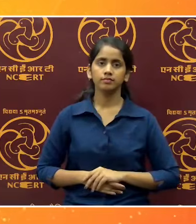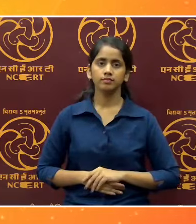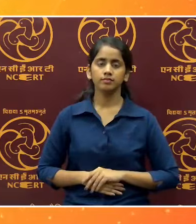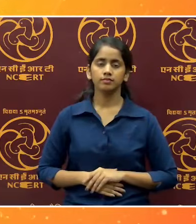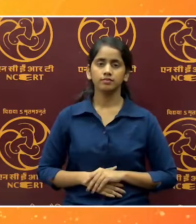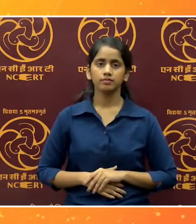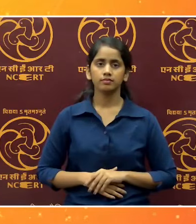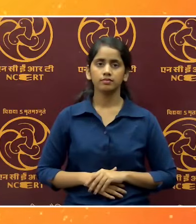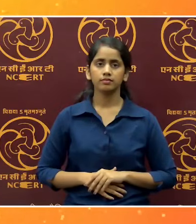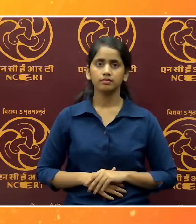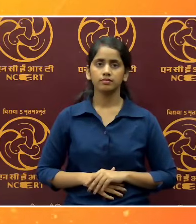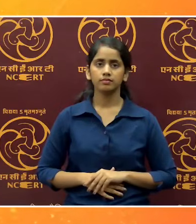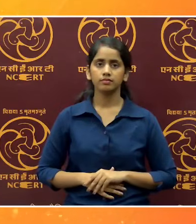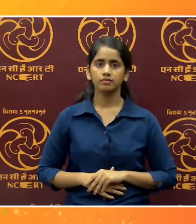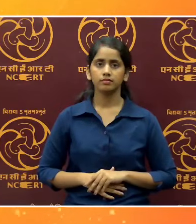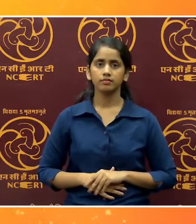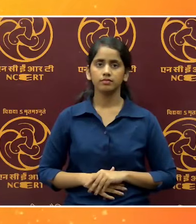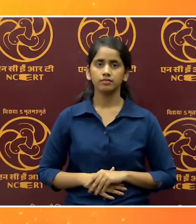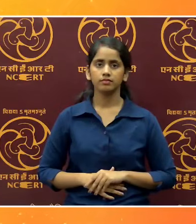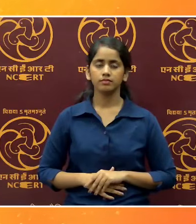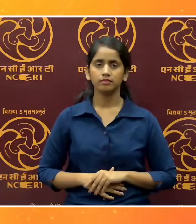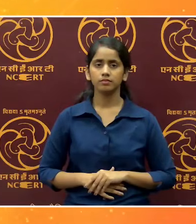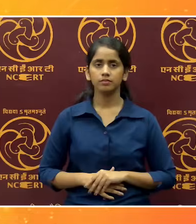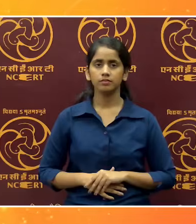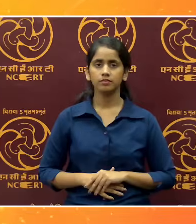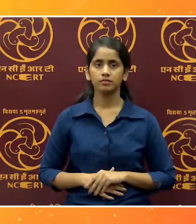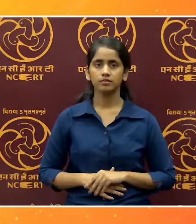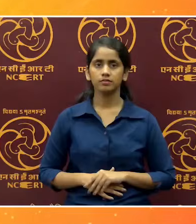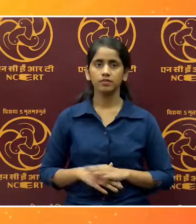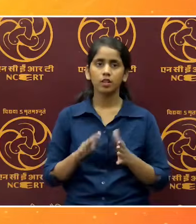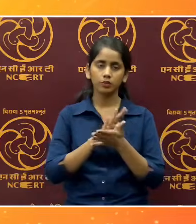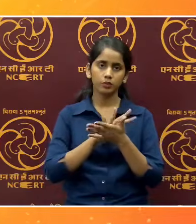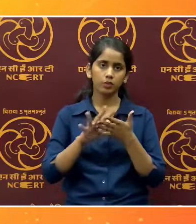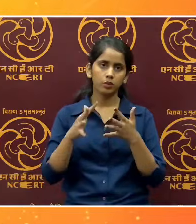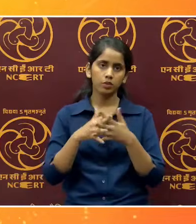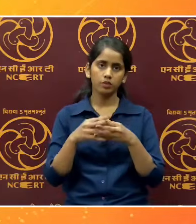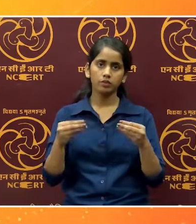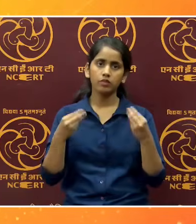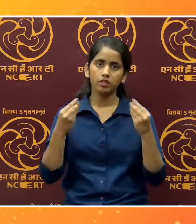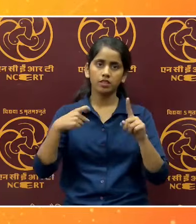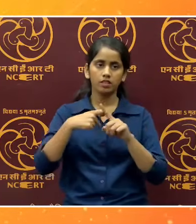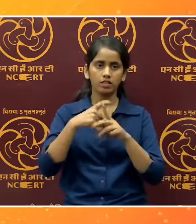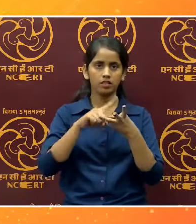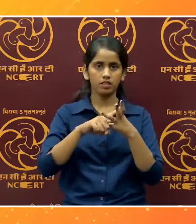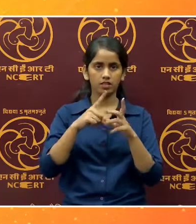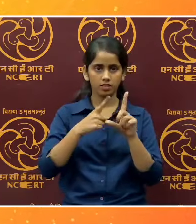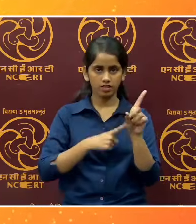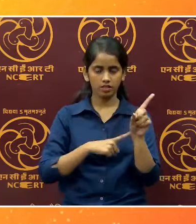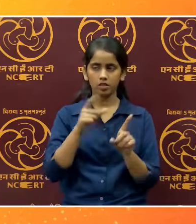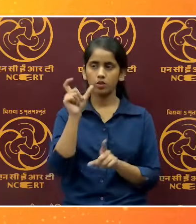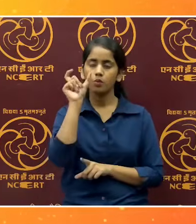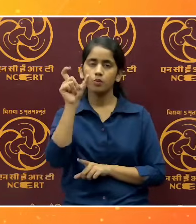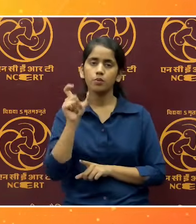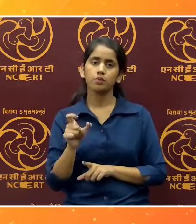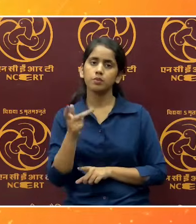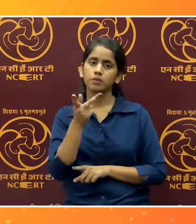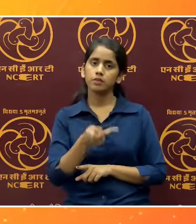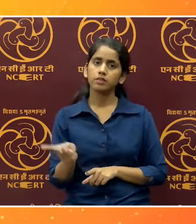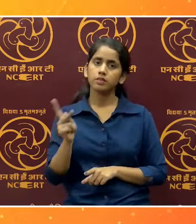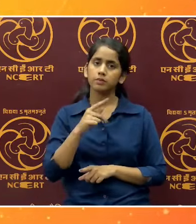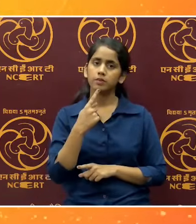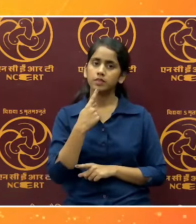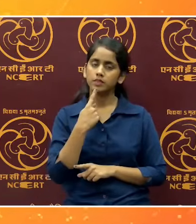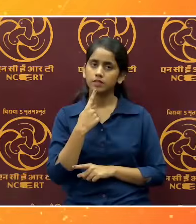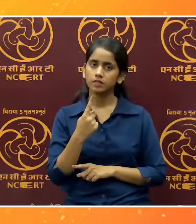So, before switching to the homework, they are the key words. They are also written in the braille, and again I have used the slide.